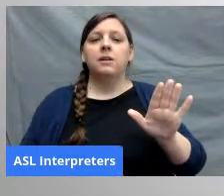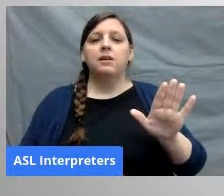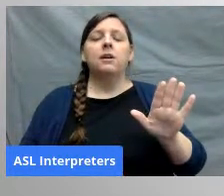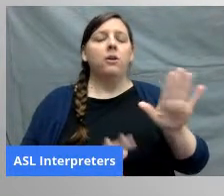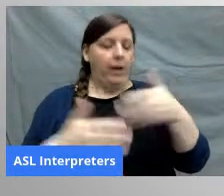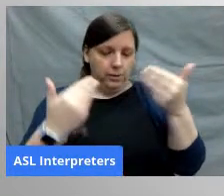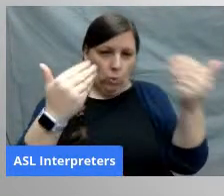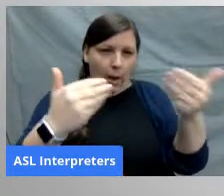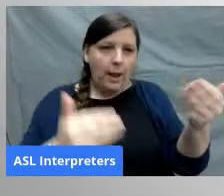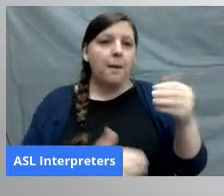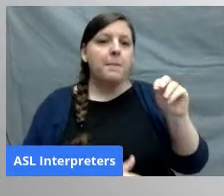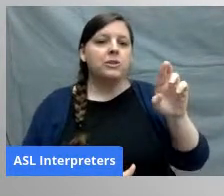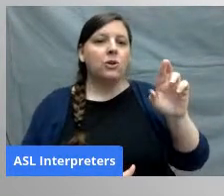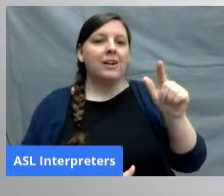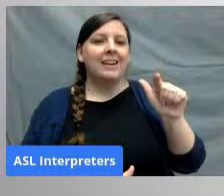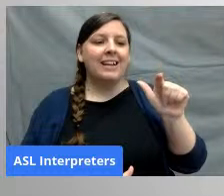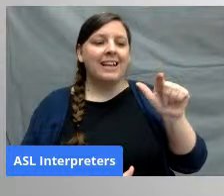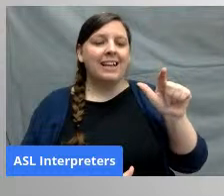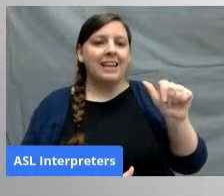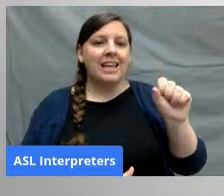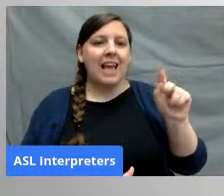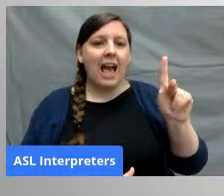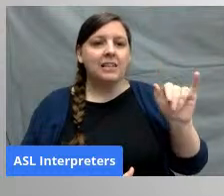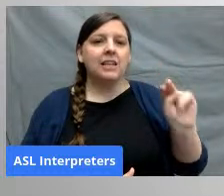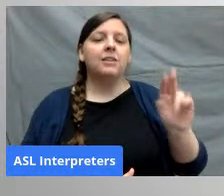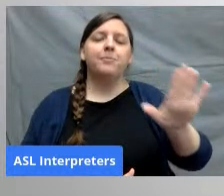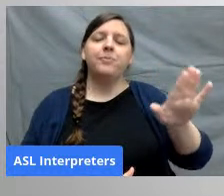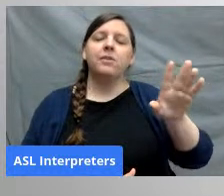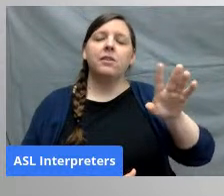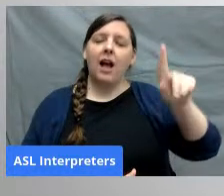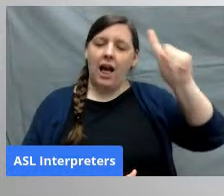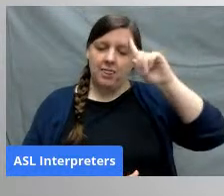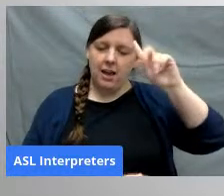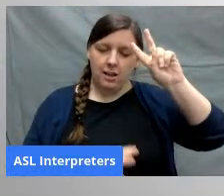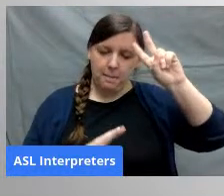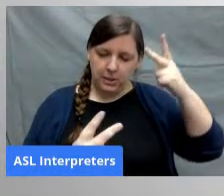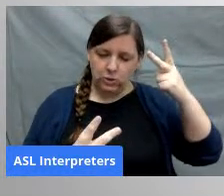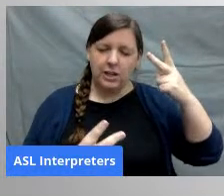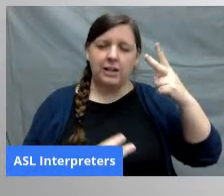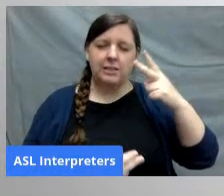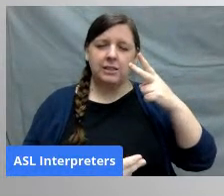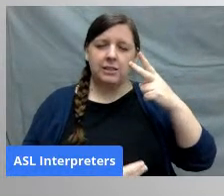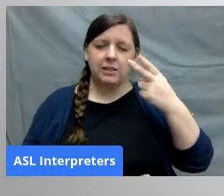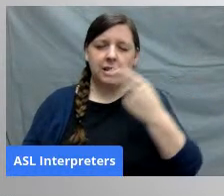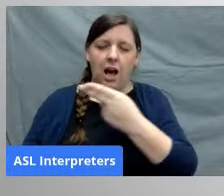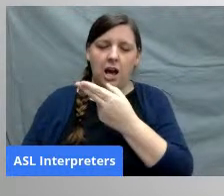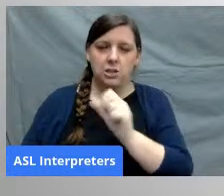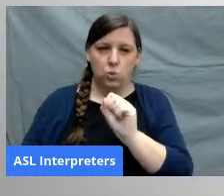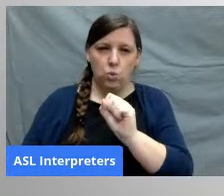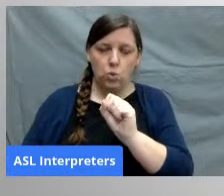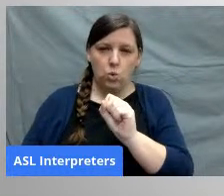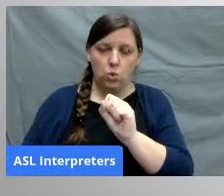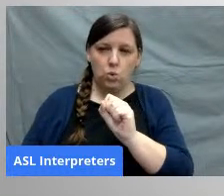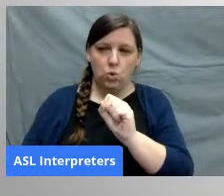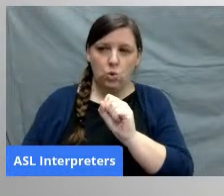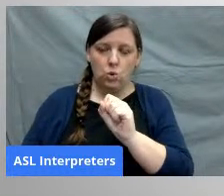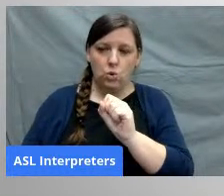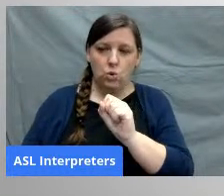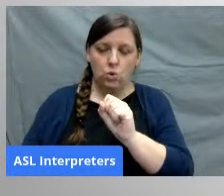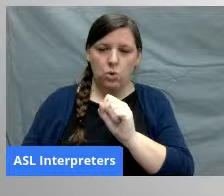ahead, Mr. Gaskins. I'm sorry. So I think the misconception is that that high school that they are receiving a week off